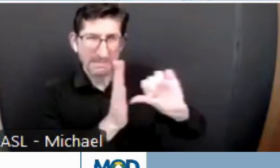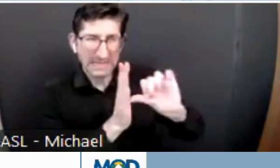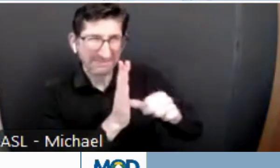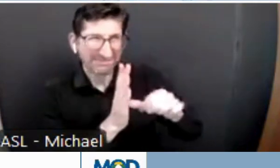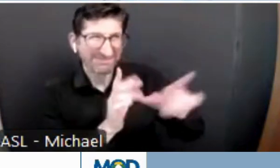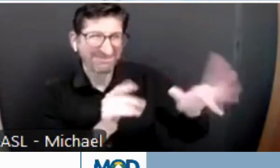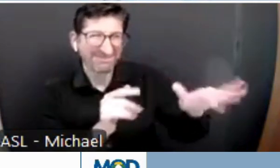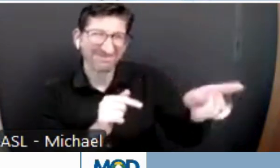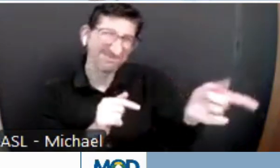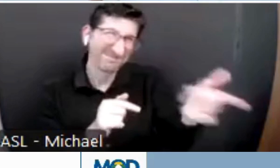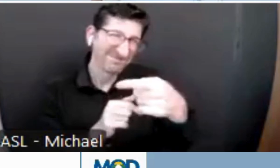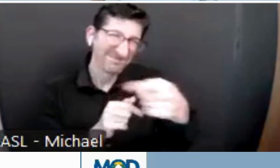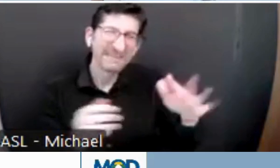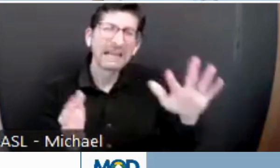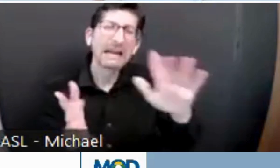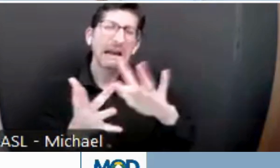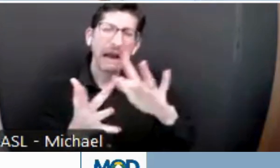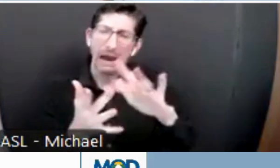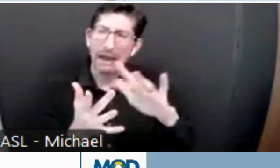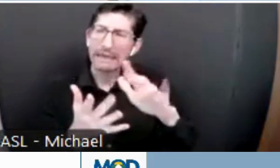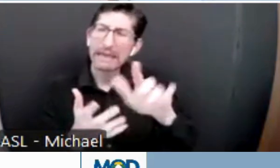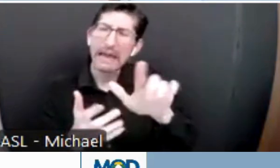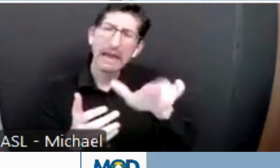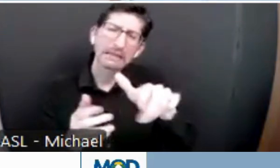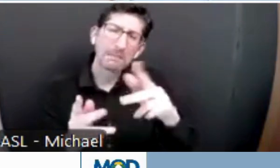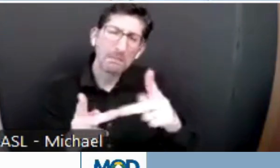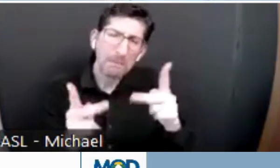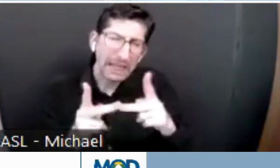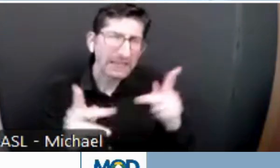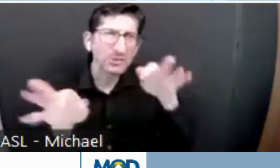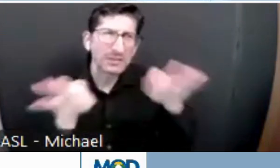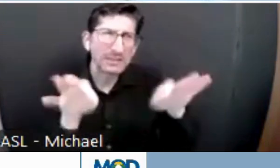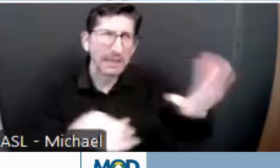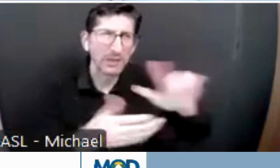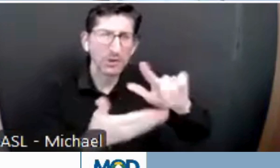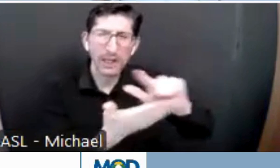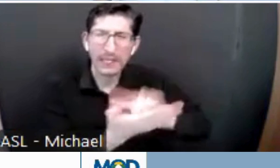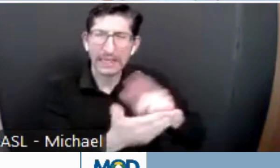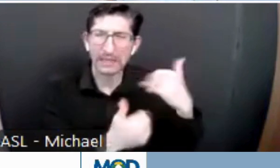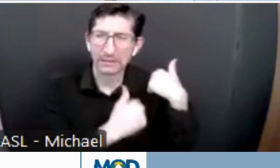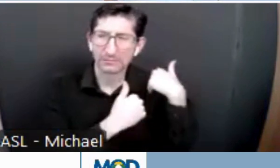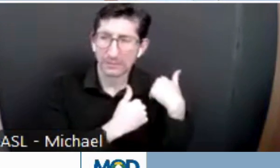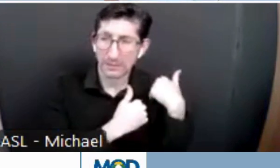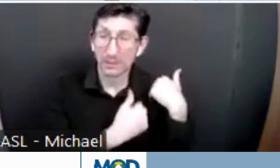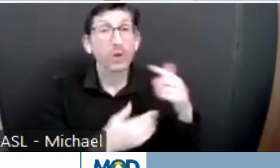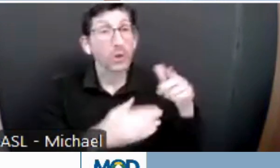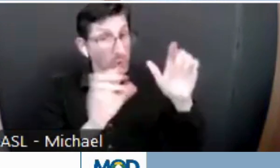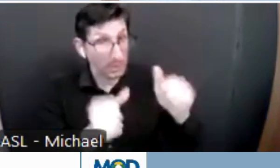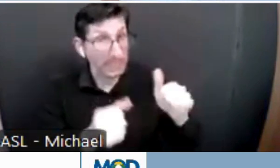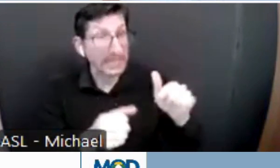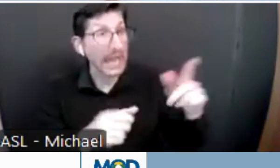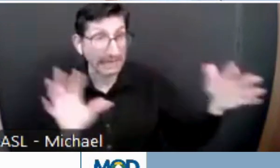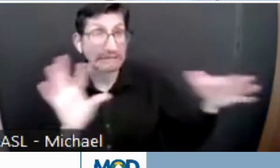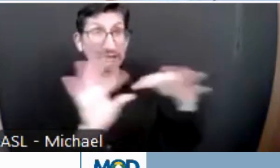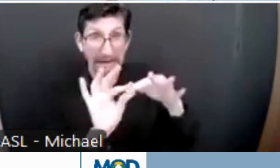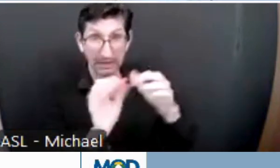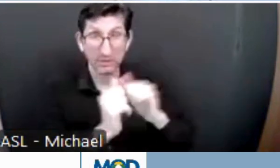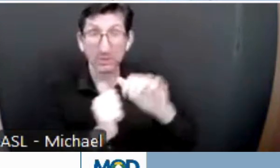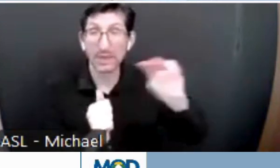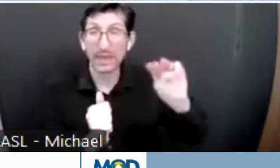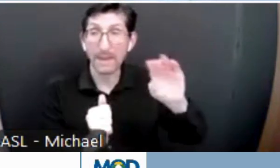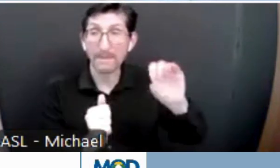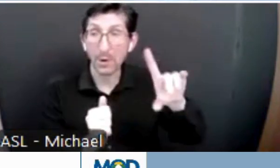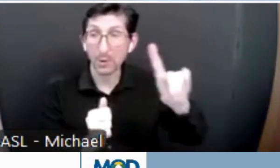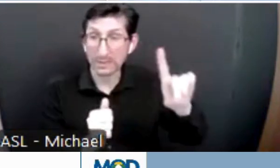another situation where you can make use of MOD. You could send them our online guidance or point